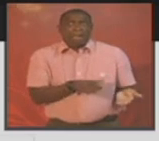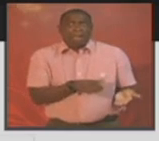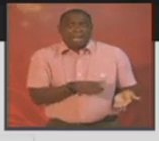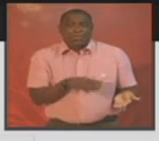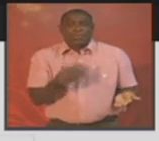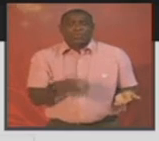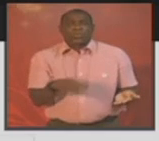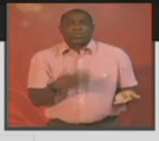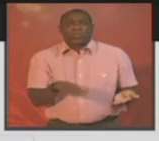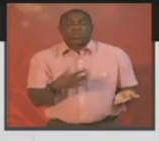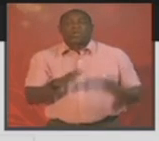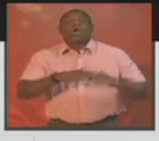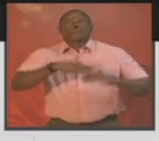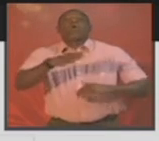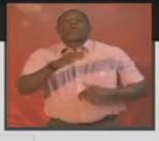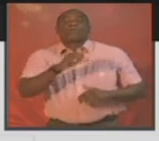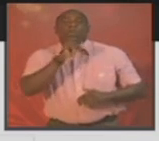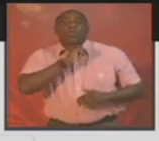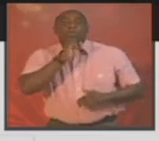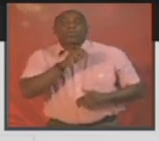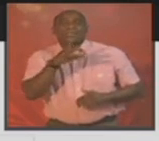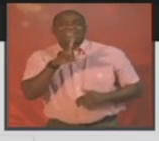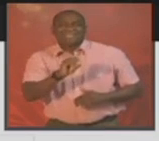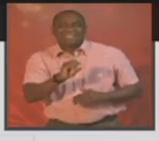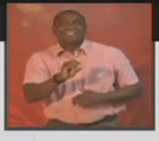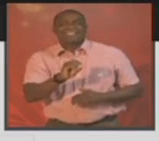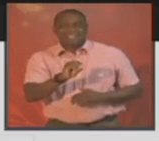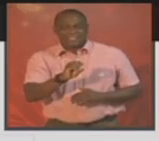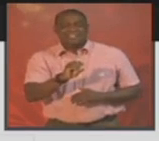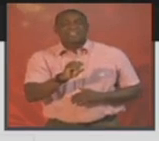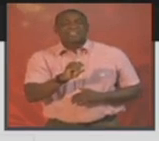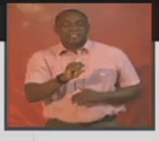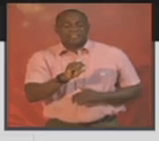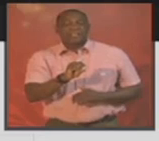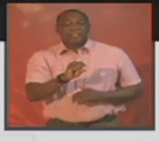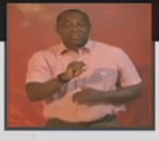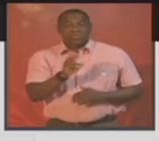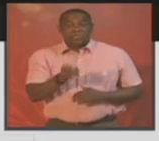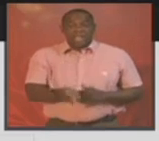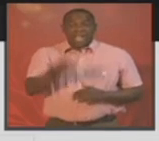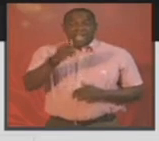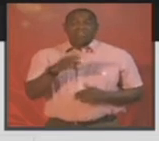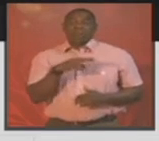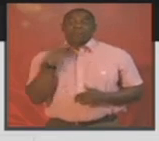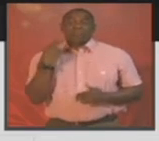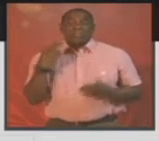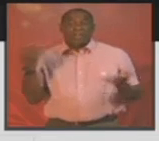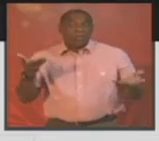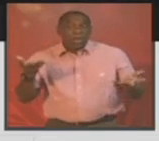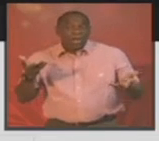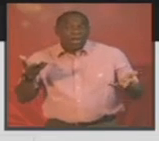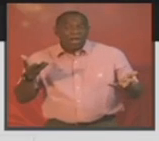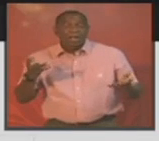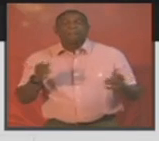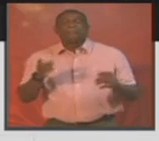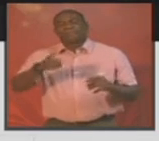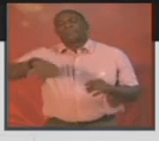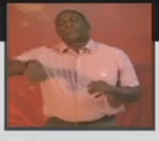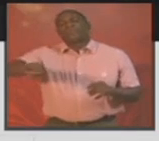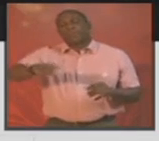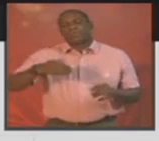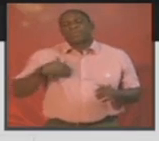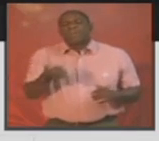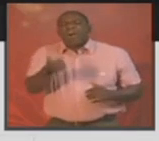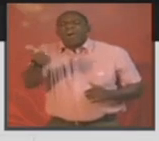60 age group. Most notably, the risk factors that are more likely associated